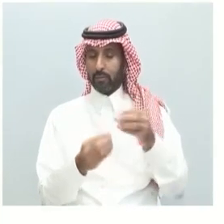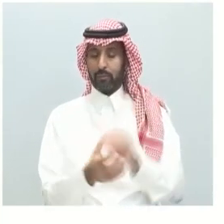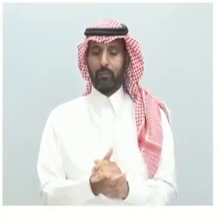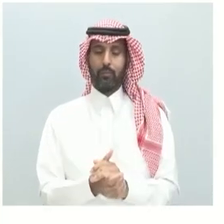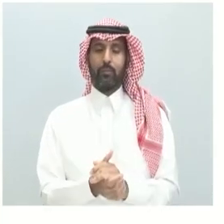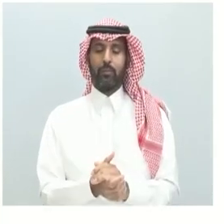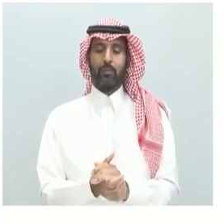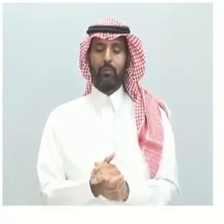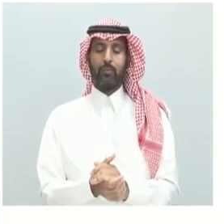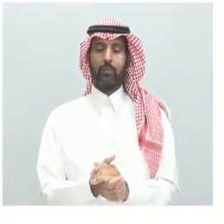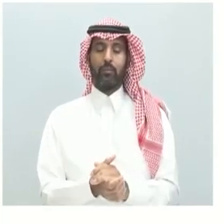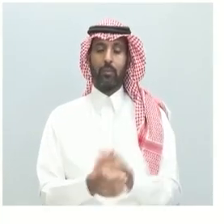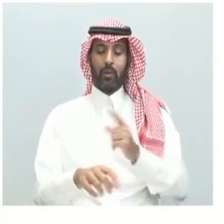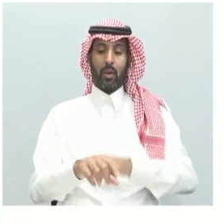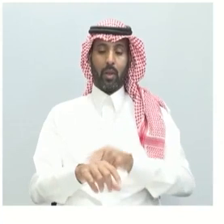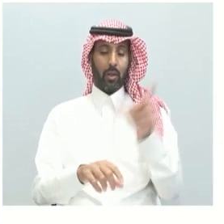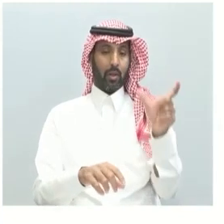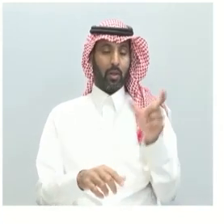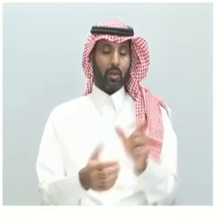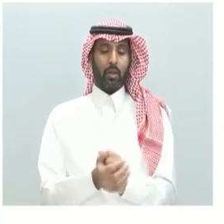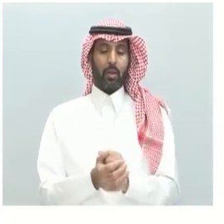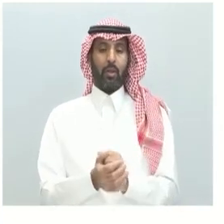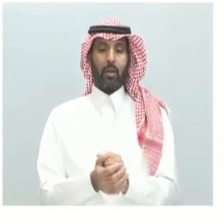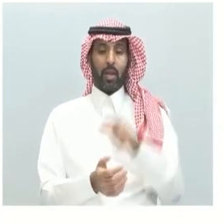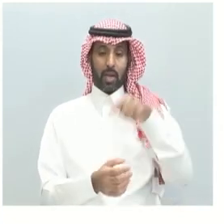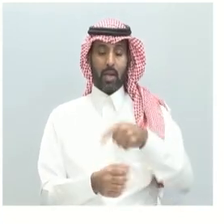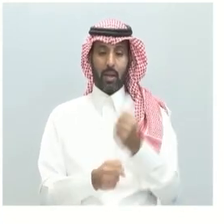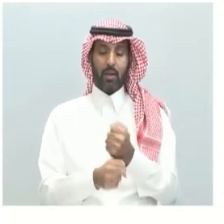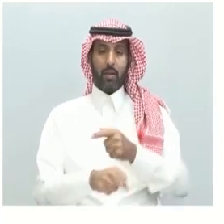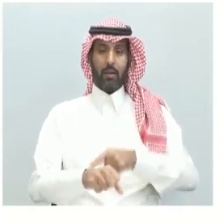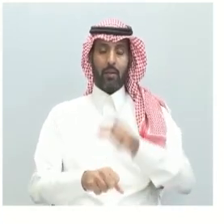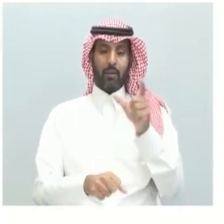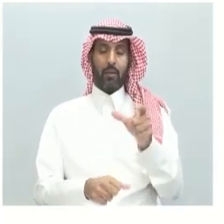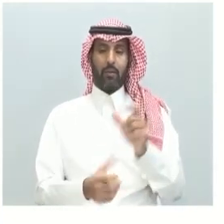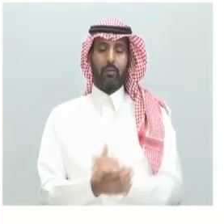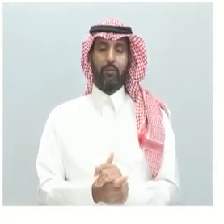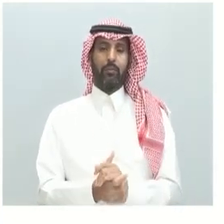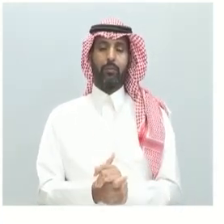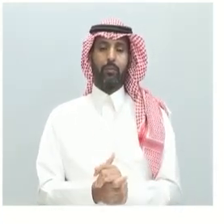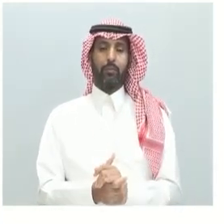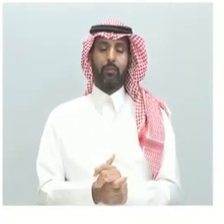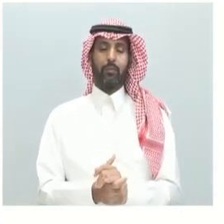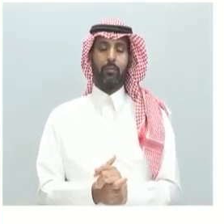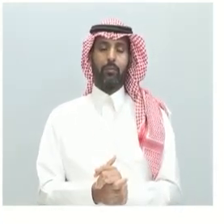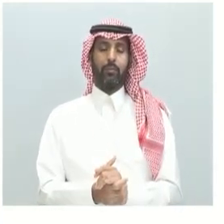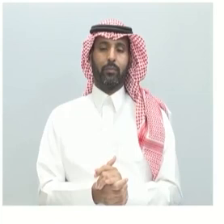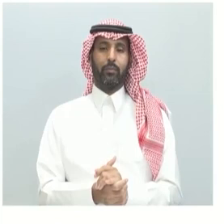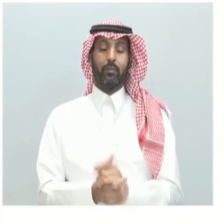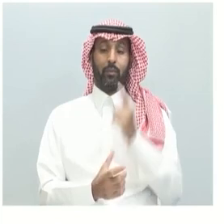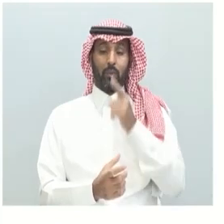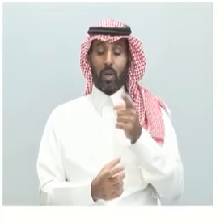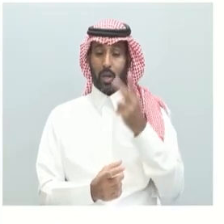form. Time expressions for the present. Time expressions for the present. We